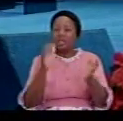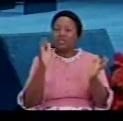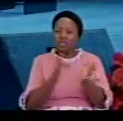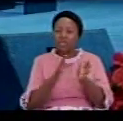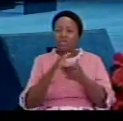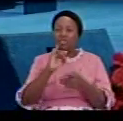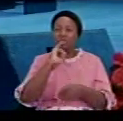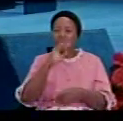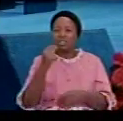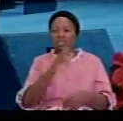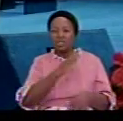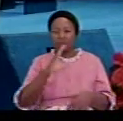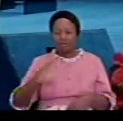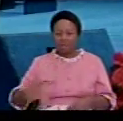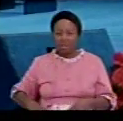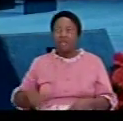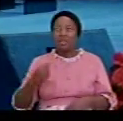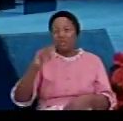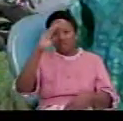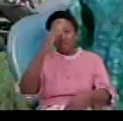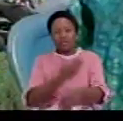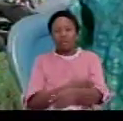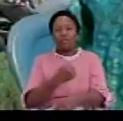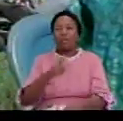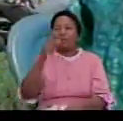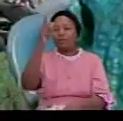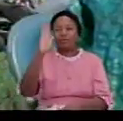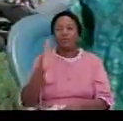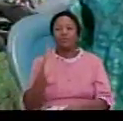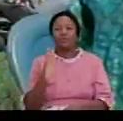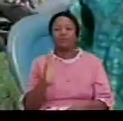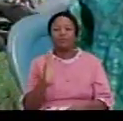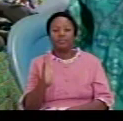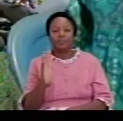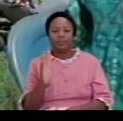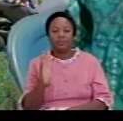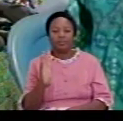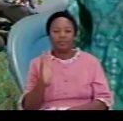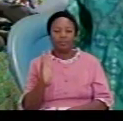the Christ, the Son of God.